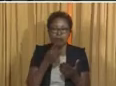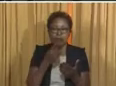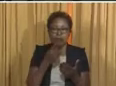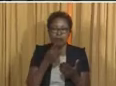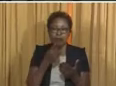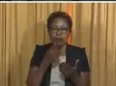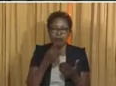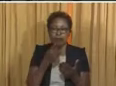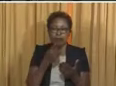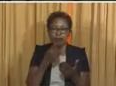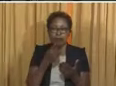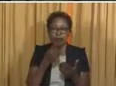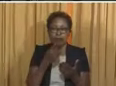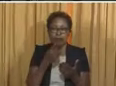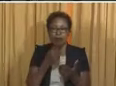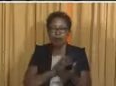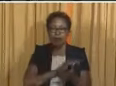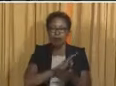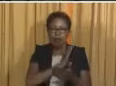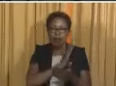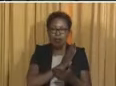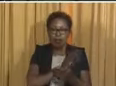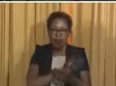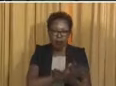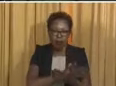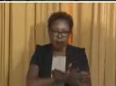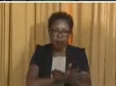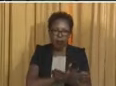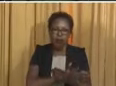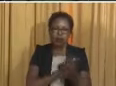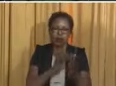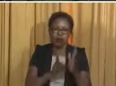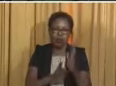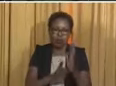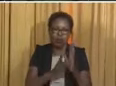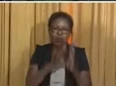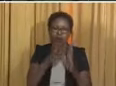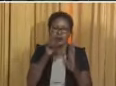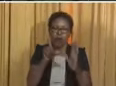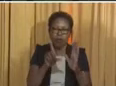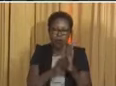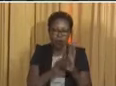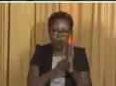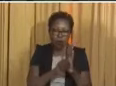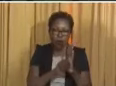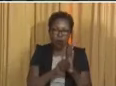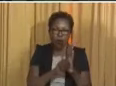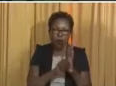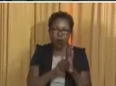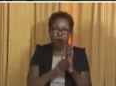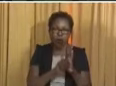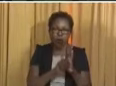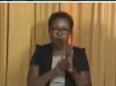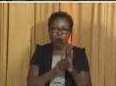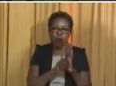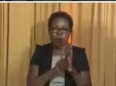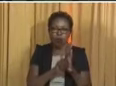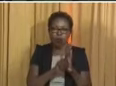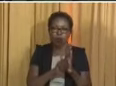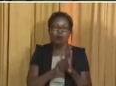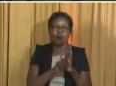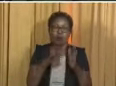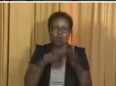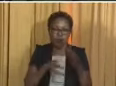jurisdiction is to develop rich jurisprudence that develops and respects Kenya's history and traditions and facilitates its social and economic